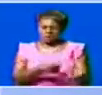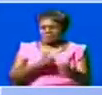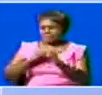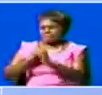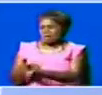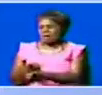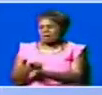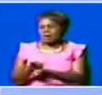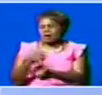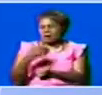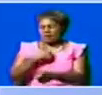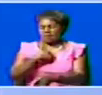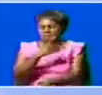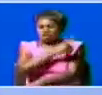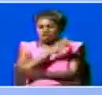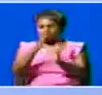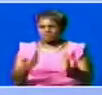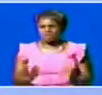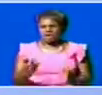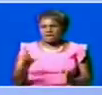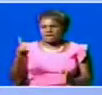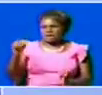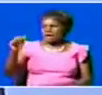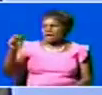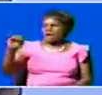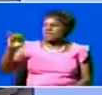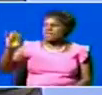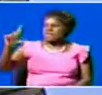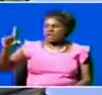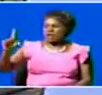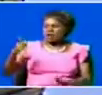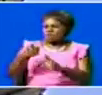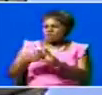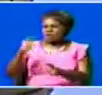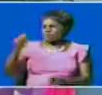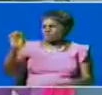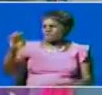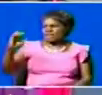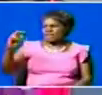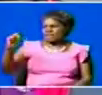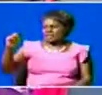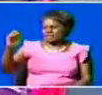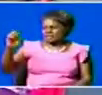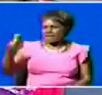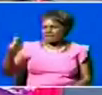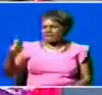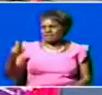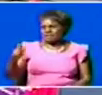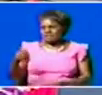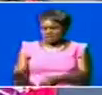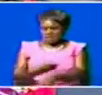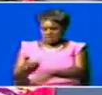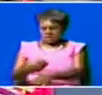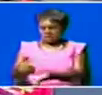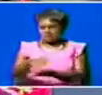studio. And we have Dr. Daniel Butorire with us from the Texas Cancer Center. We also have Cynthia Kayanga on my immediate right. She